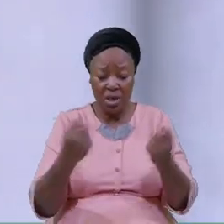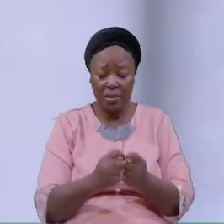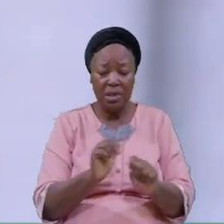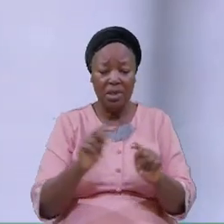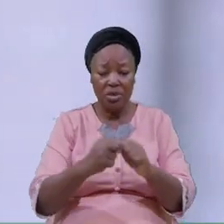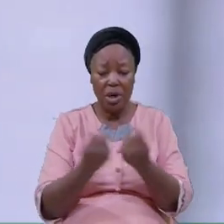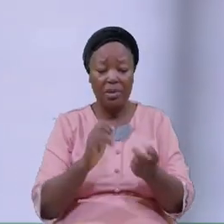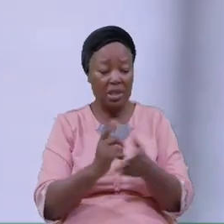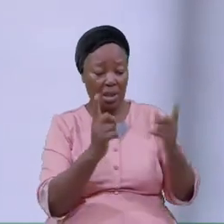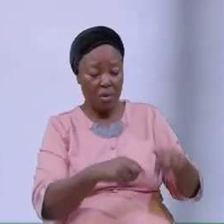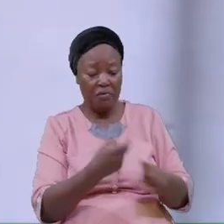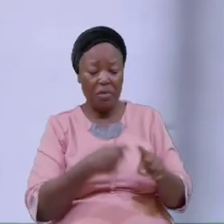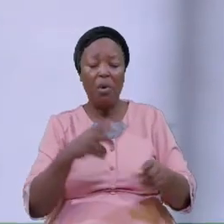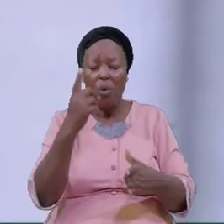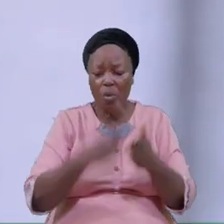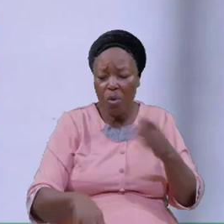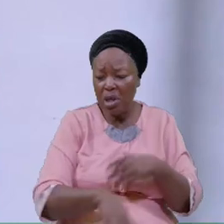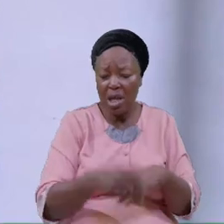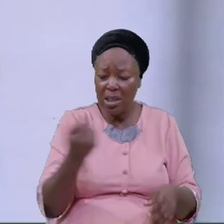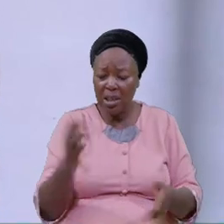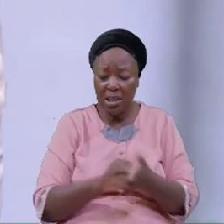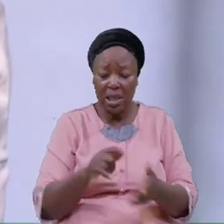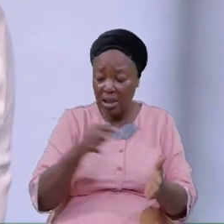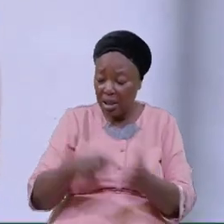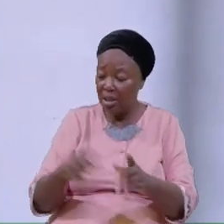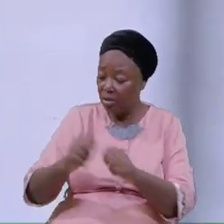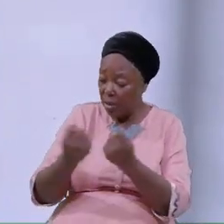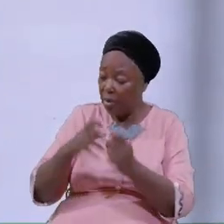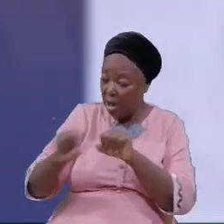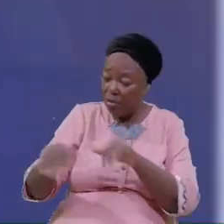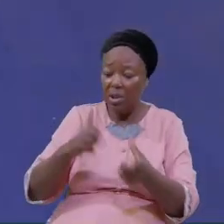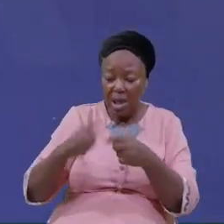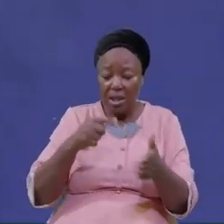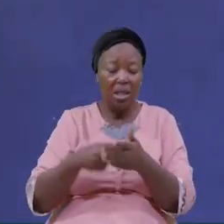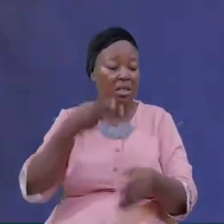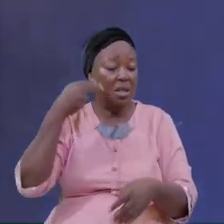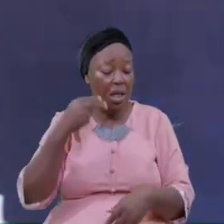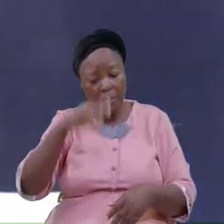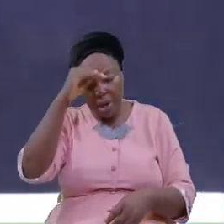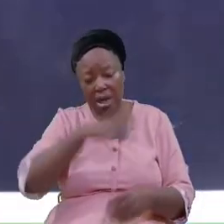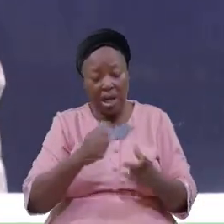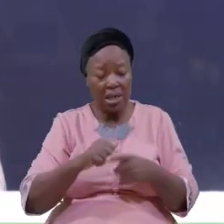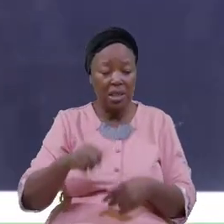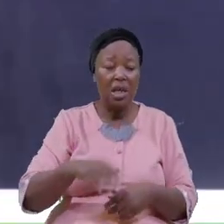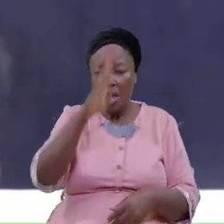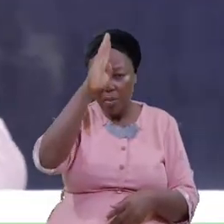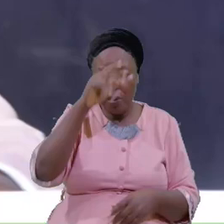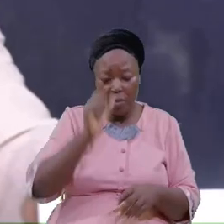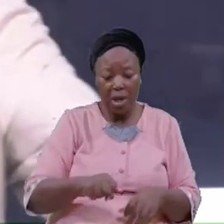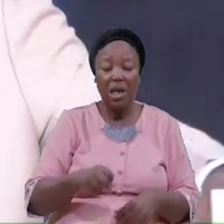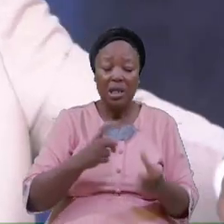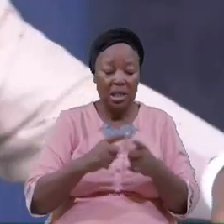do, that they saved Hausa man, Igbo man, Yoruba man can do, come in. We are